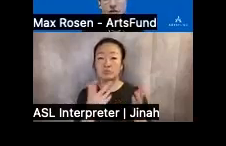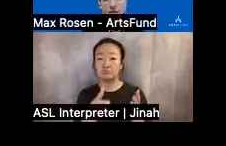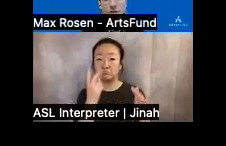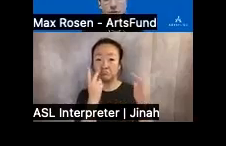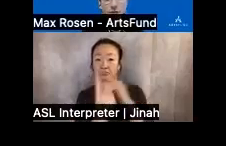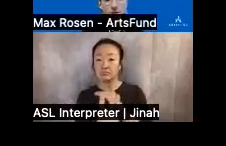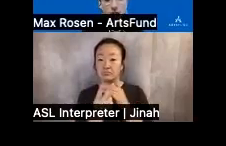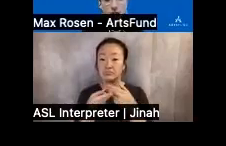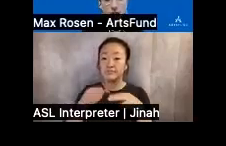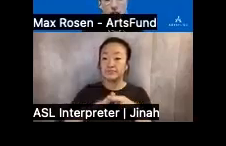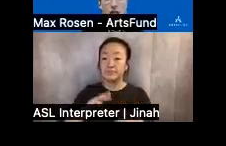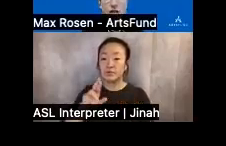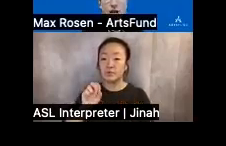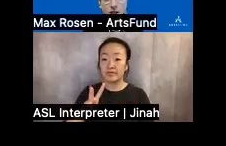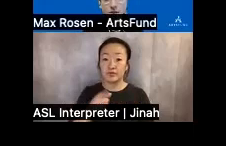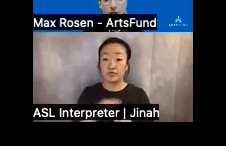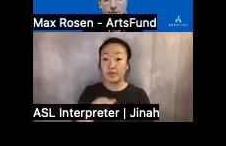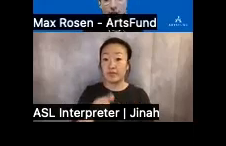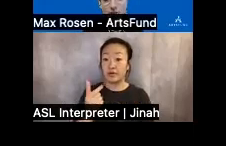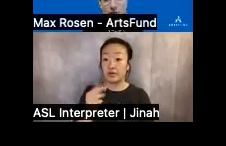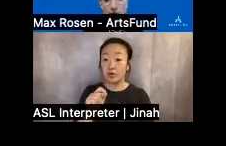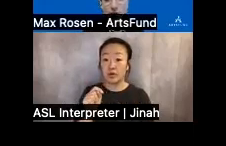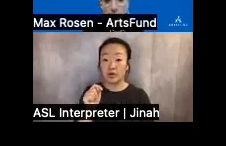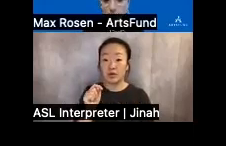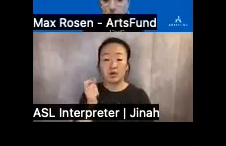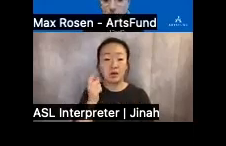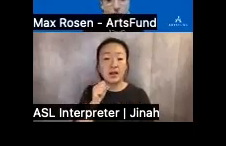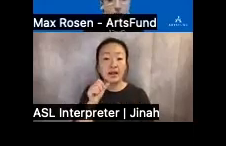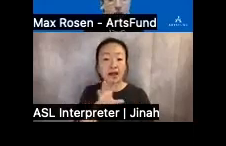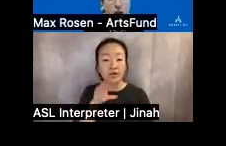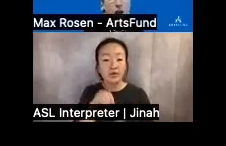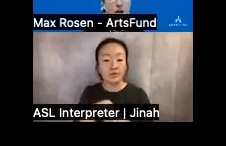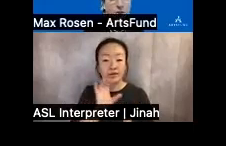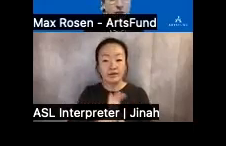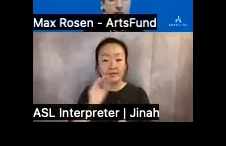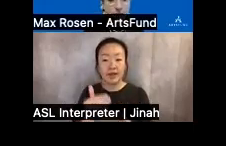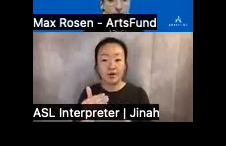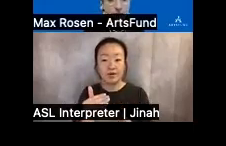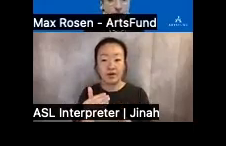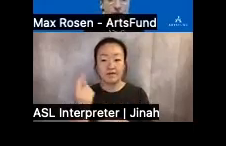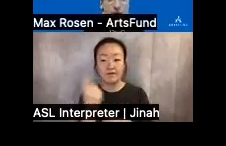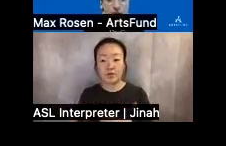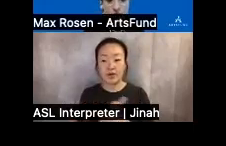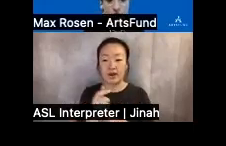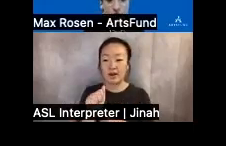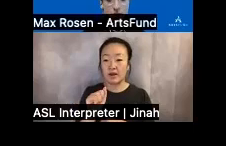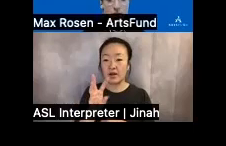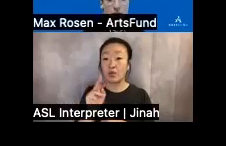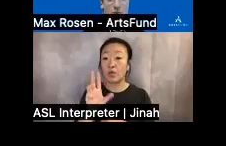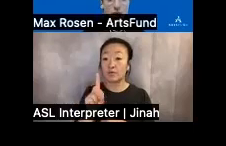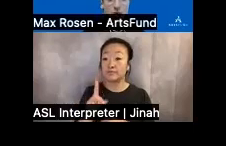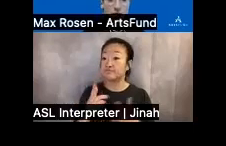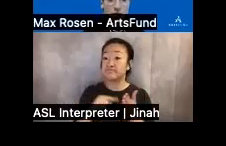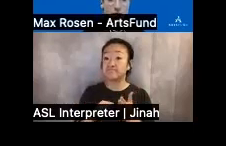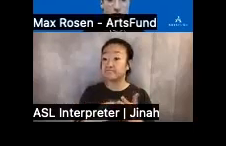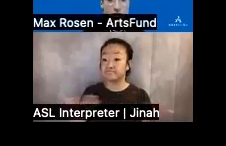increasing your revenue from this grant, not including the amount of the grant award. A few examples of how you might do that would